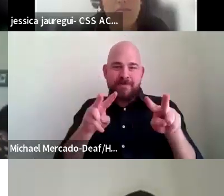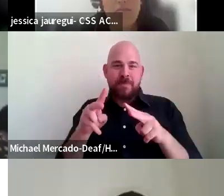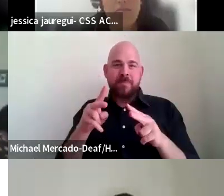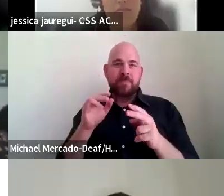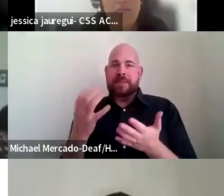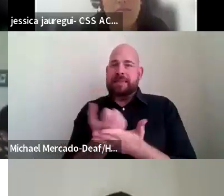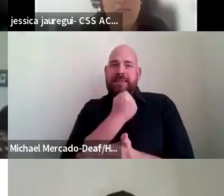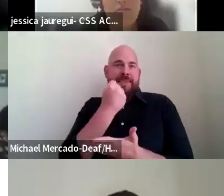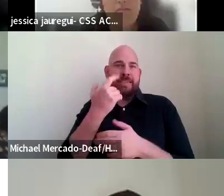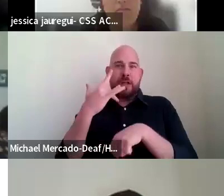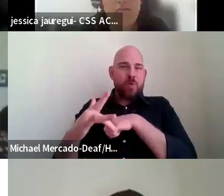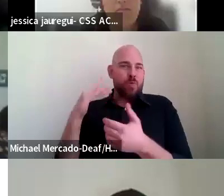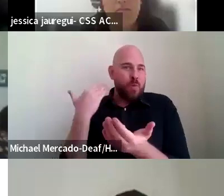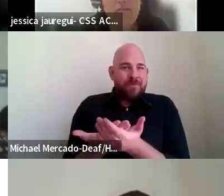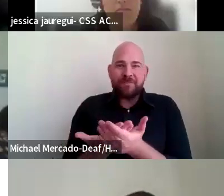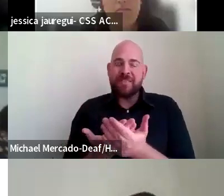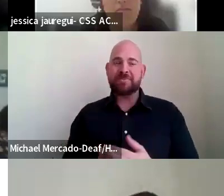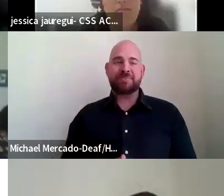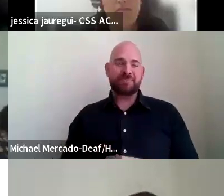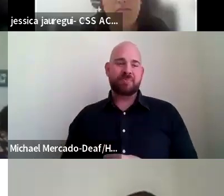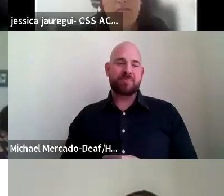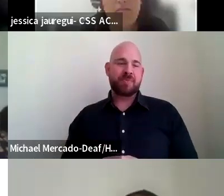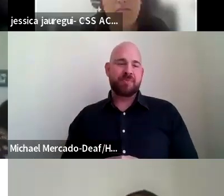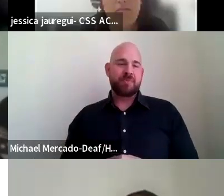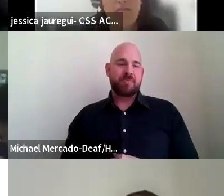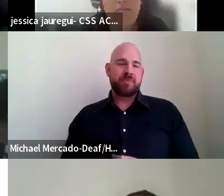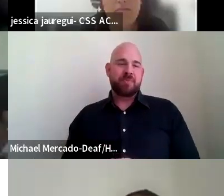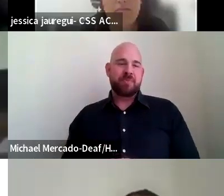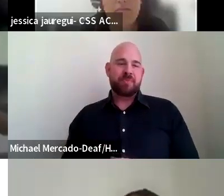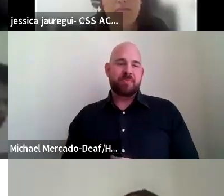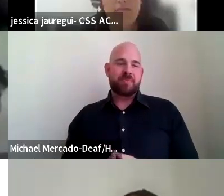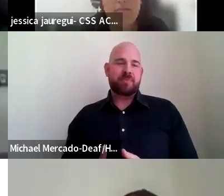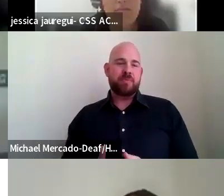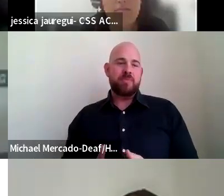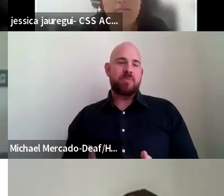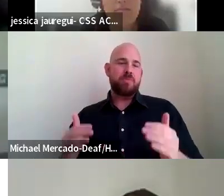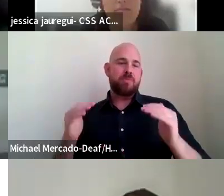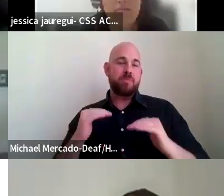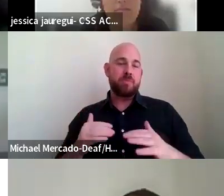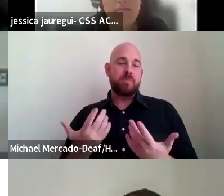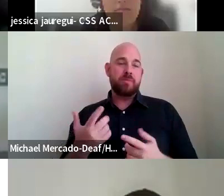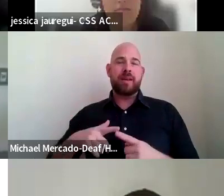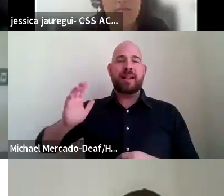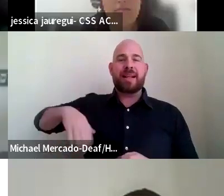seat in the house. So visually, they have the best seat. So where they can see, they want to get the best spot possible.